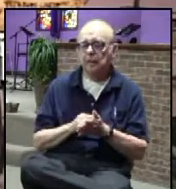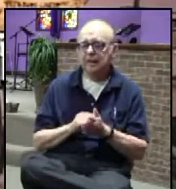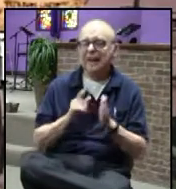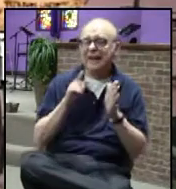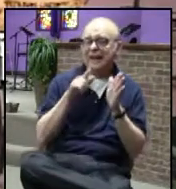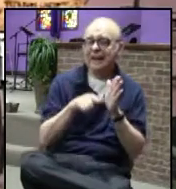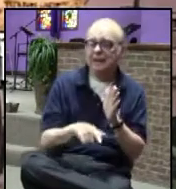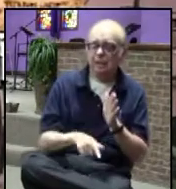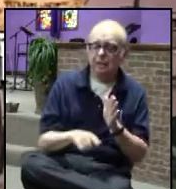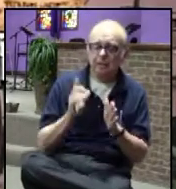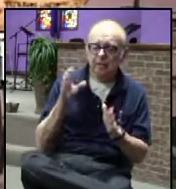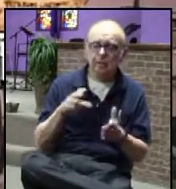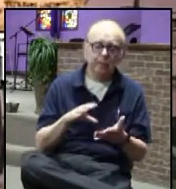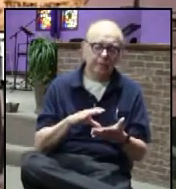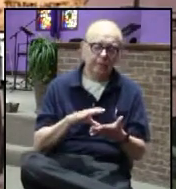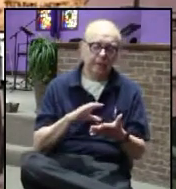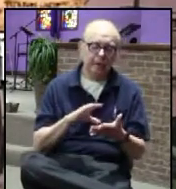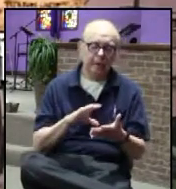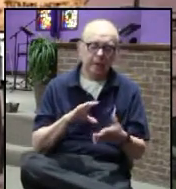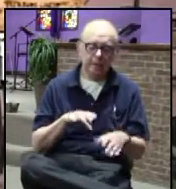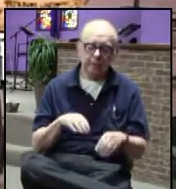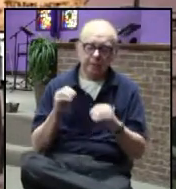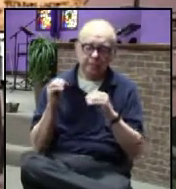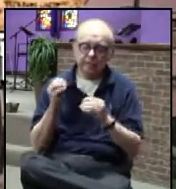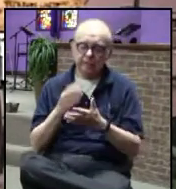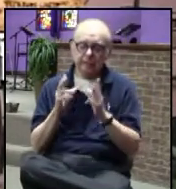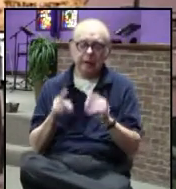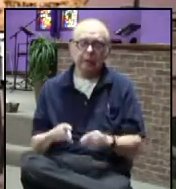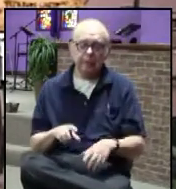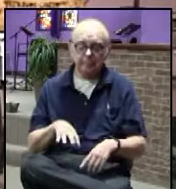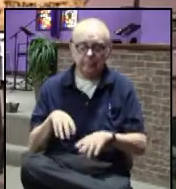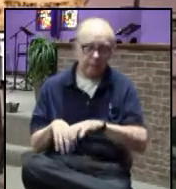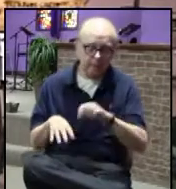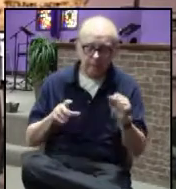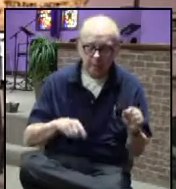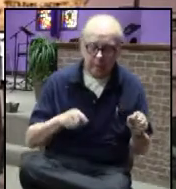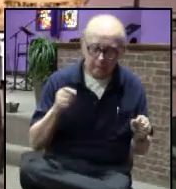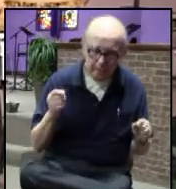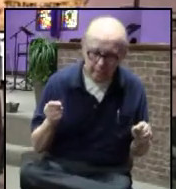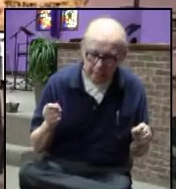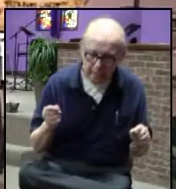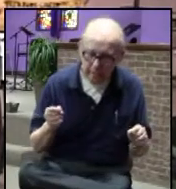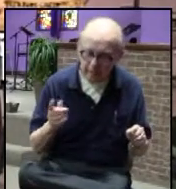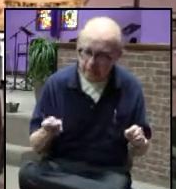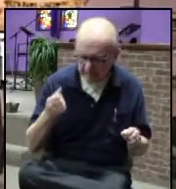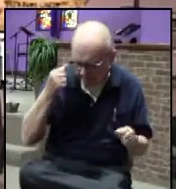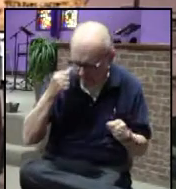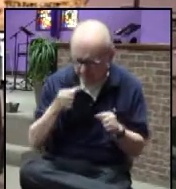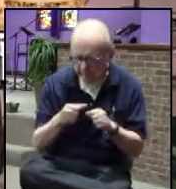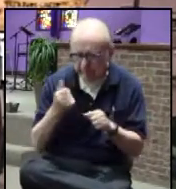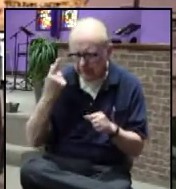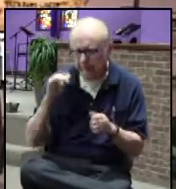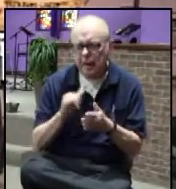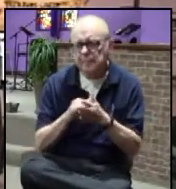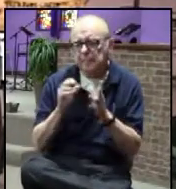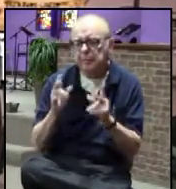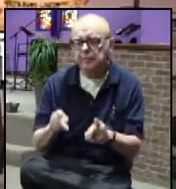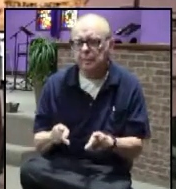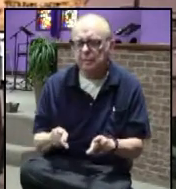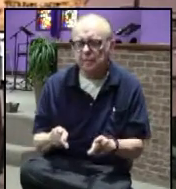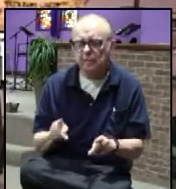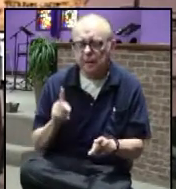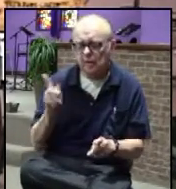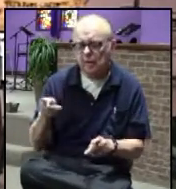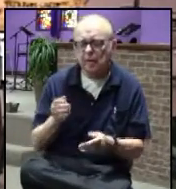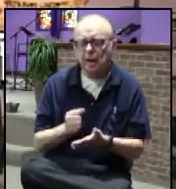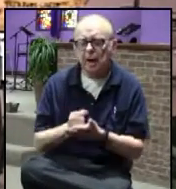later on you would pull it out, somebody would, and it would be a memory for them. And it would